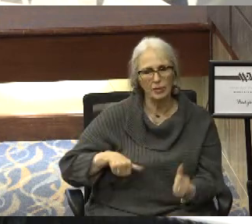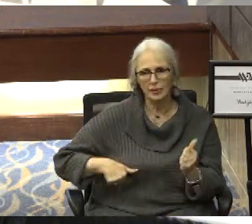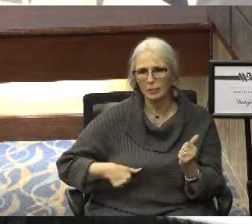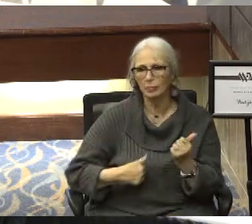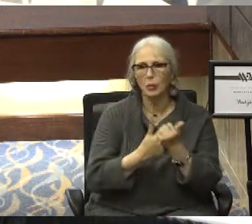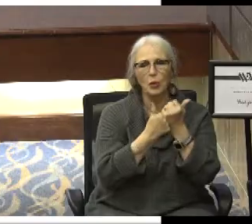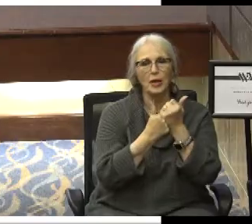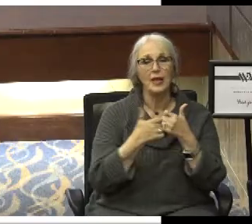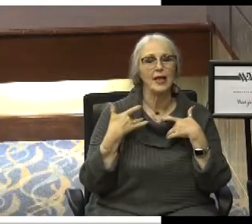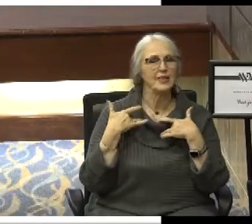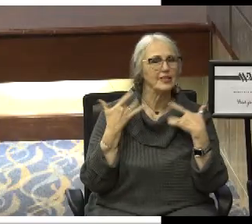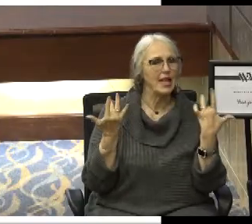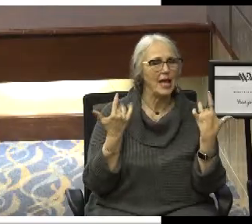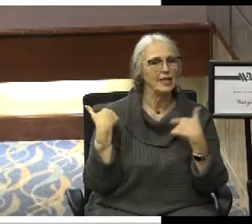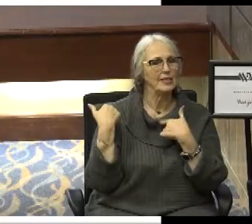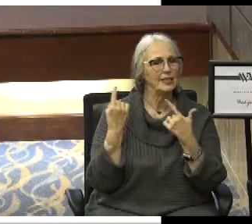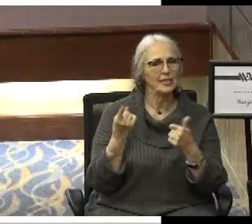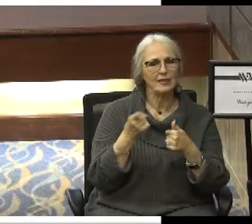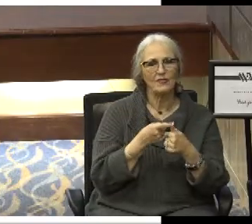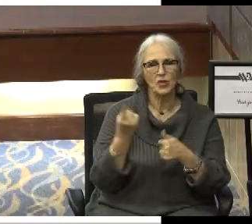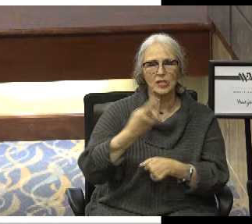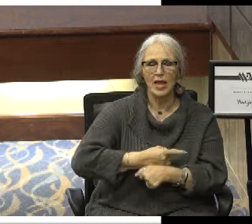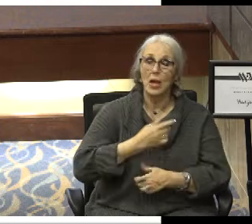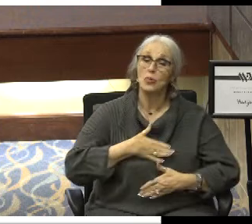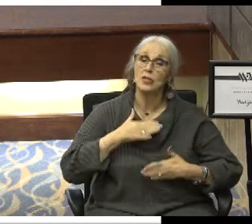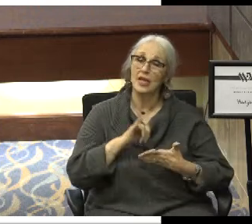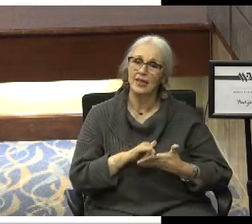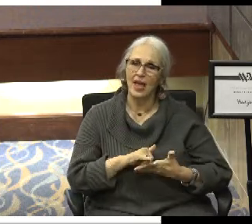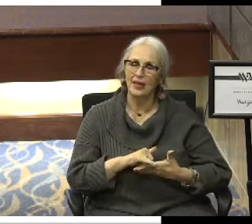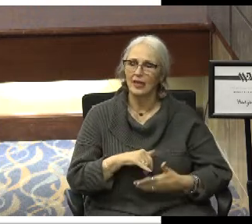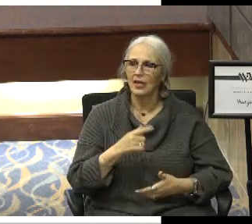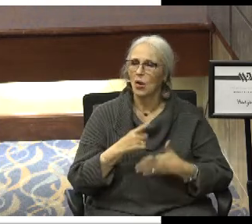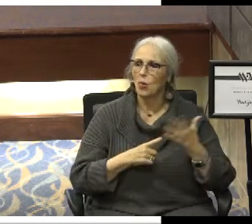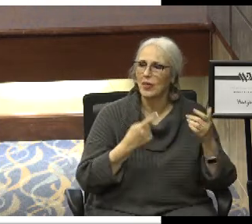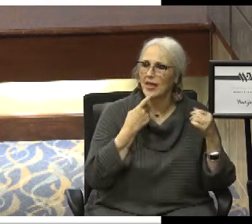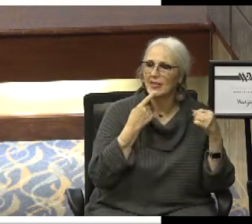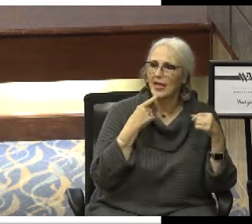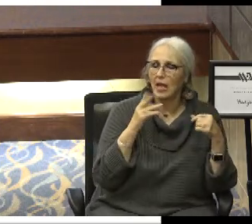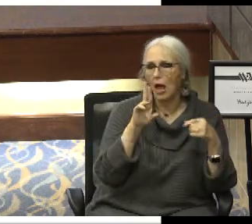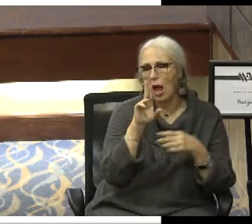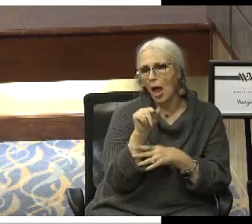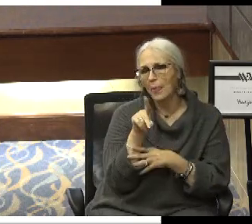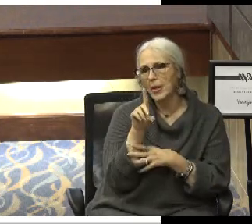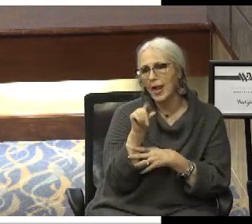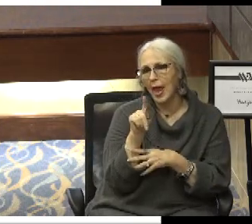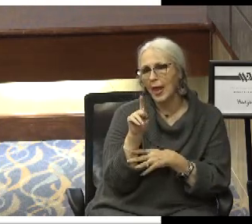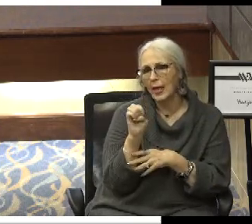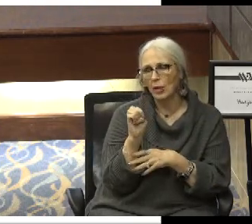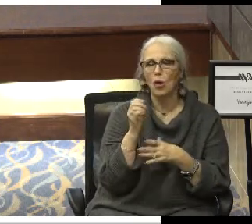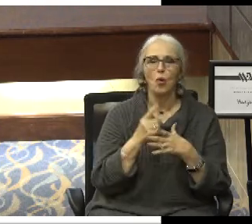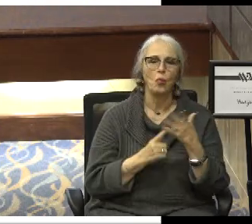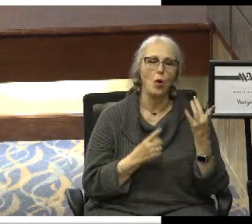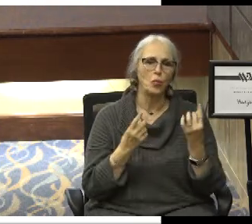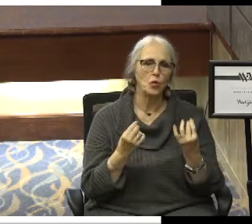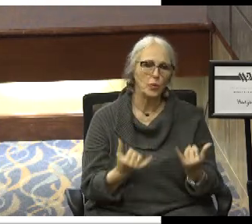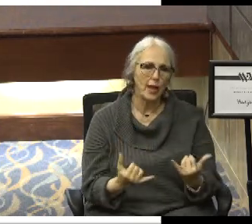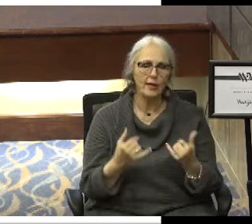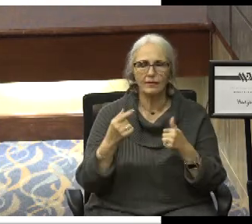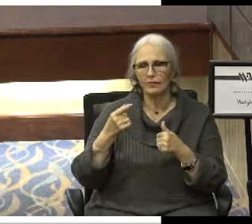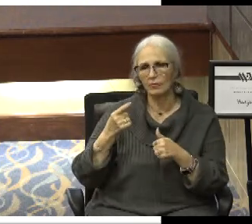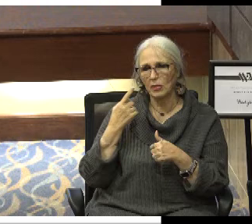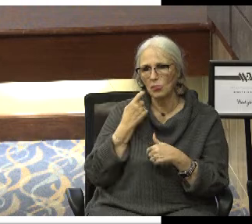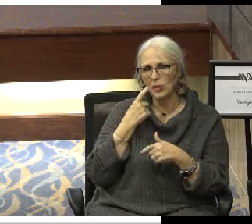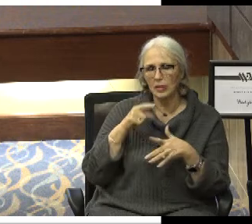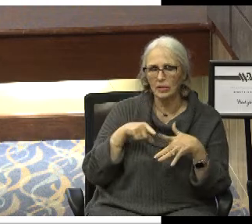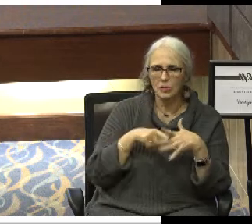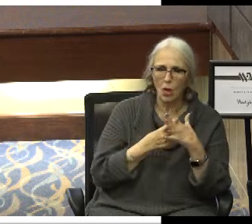day one. So we appreciate that. As mentioned, I'd like to give an update as to where things are out on the first phase, and then